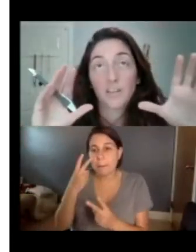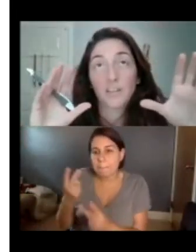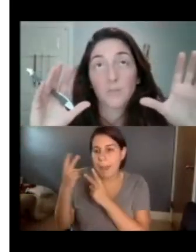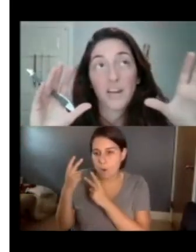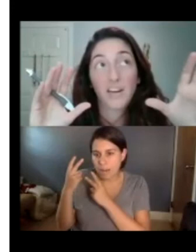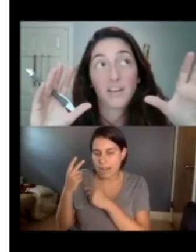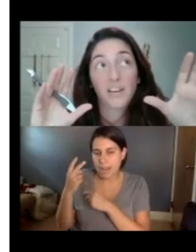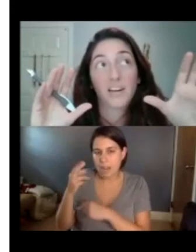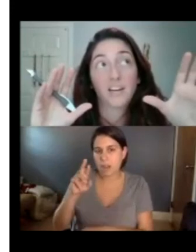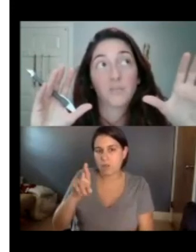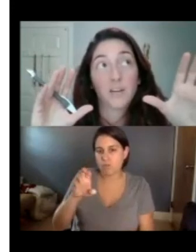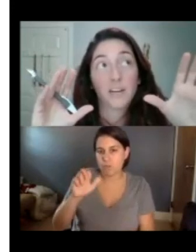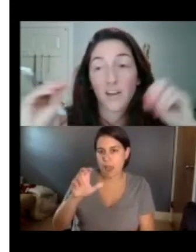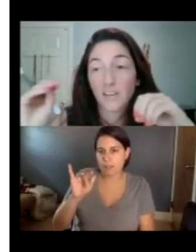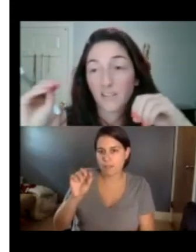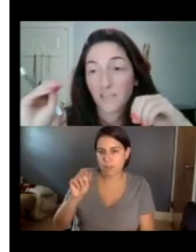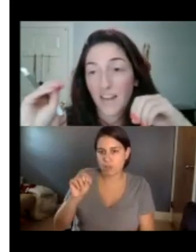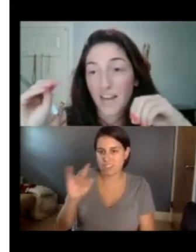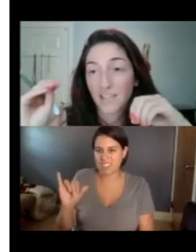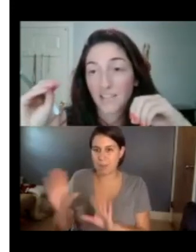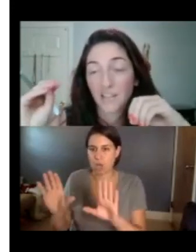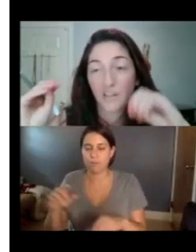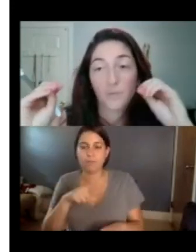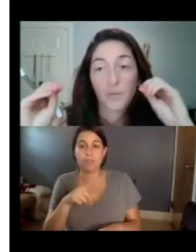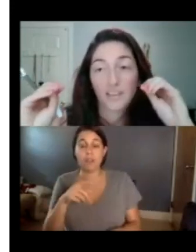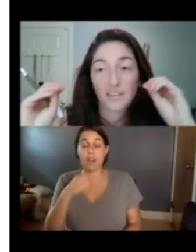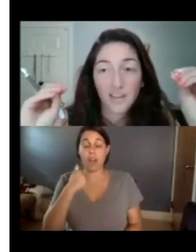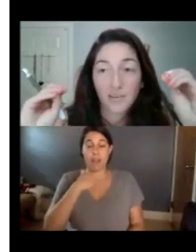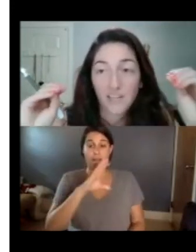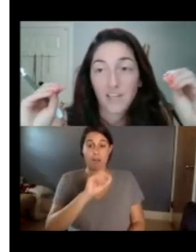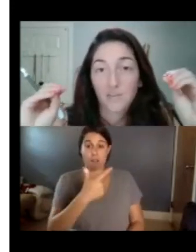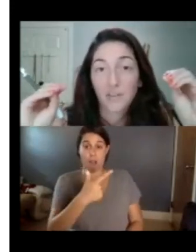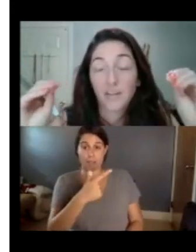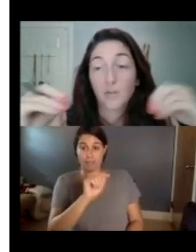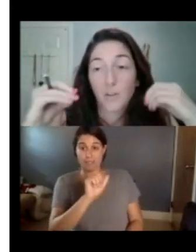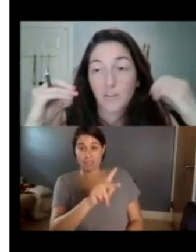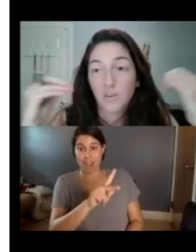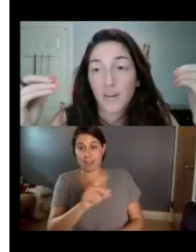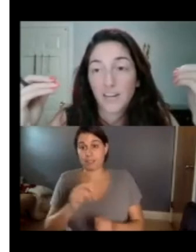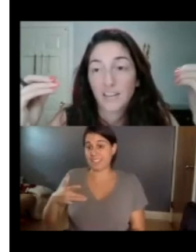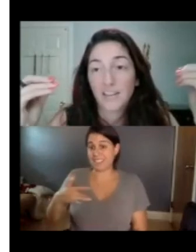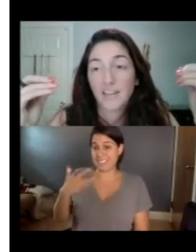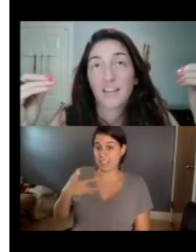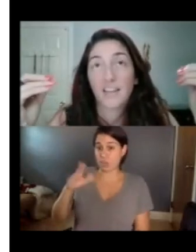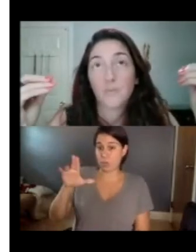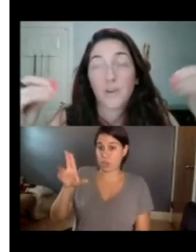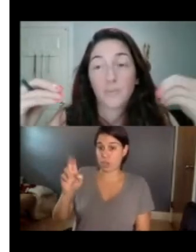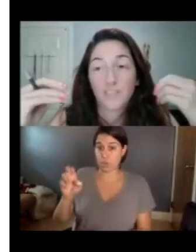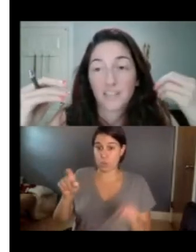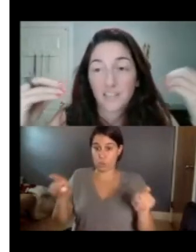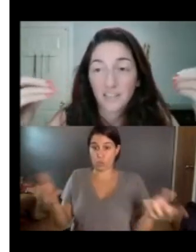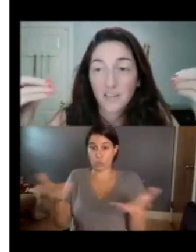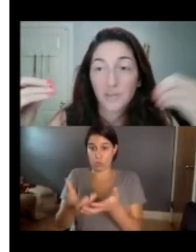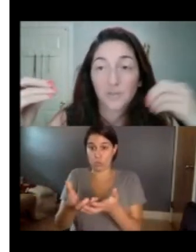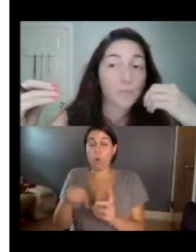you pair a cognitive task with a sensory cue while you're awake. And then when the